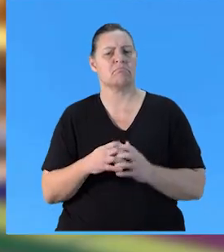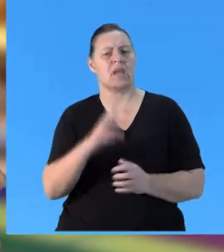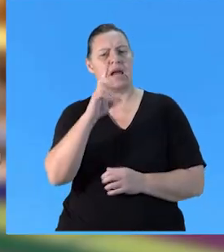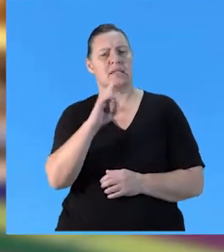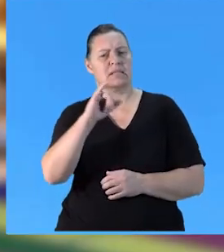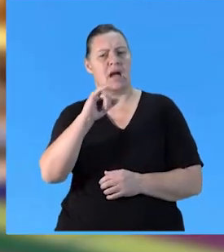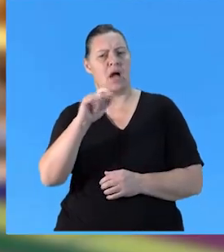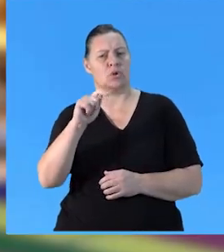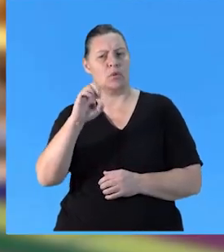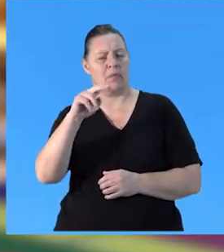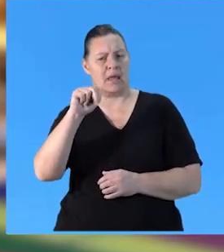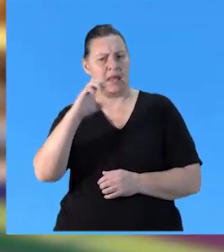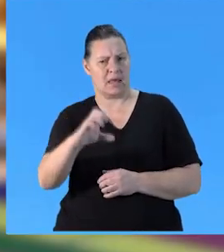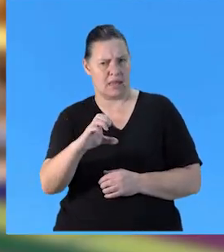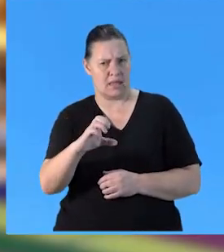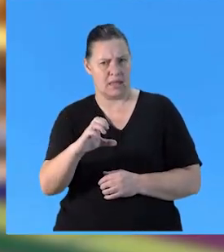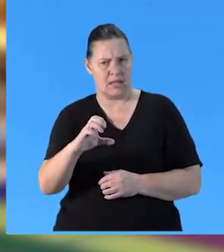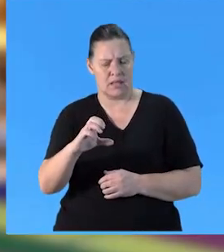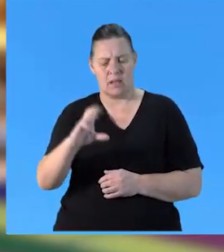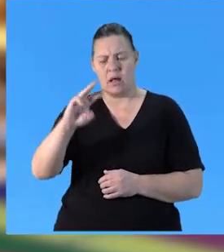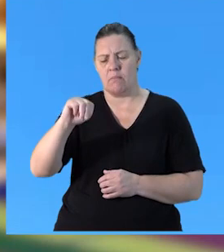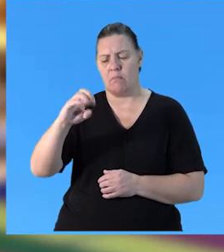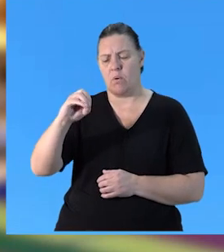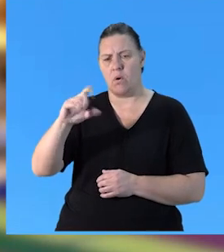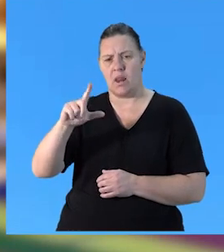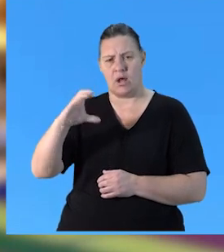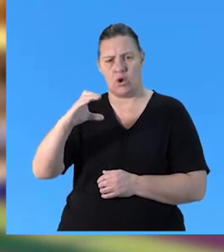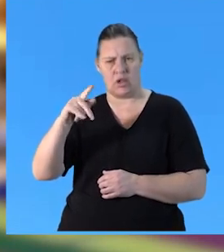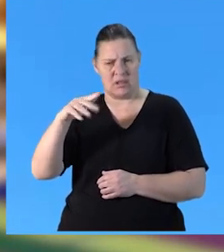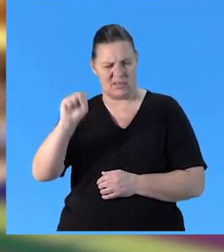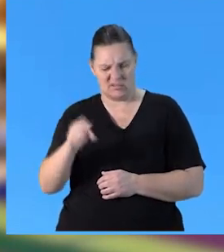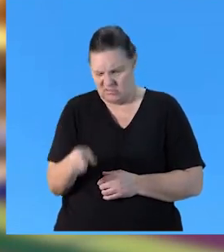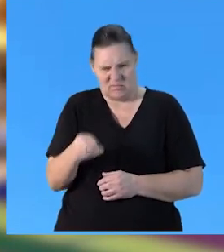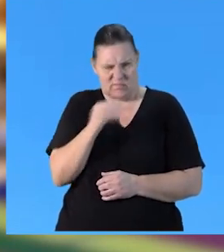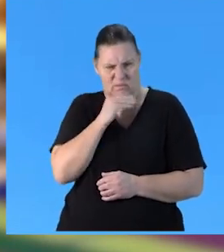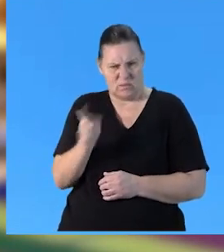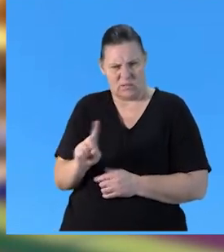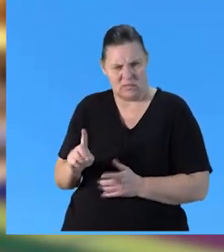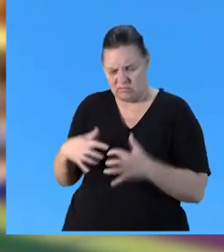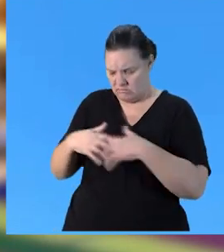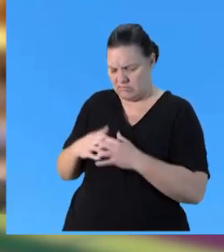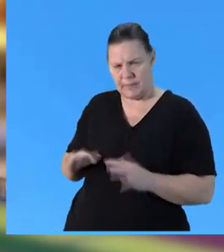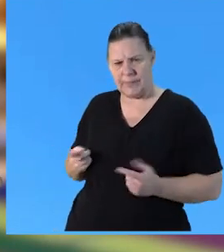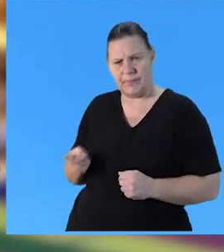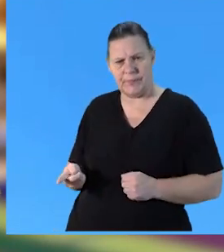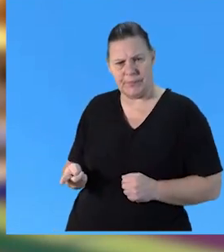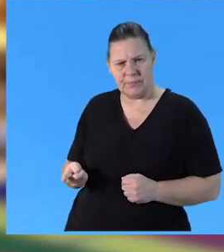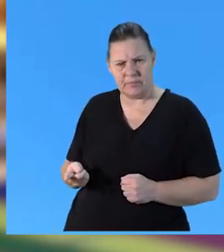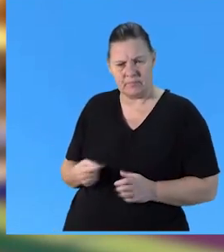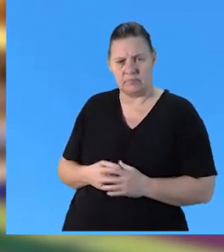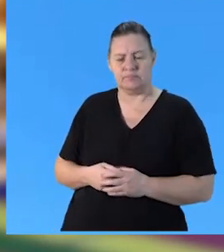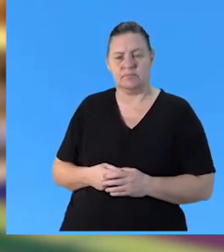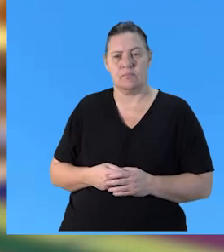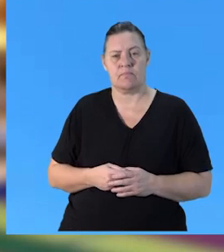particular object. If an object has a negative charge, then it is going to be a negative ion. If it has a positive charge, it's going to be